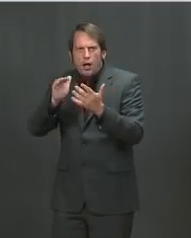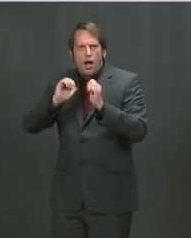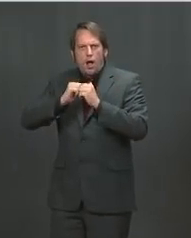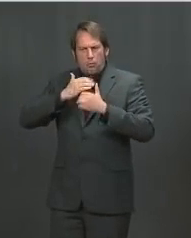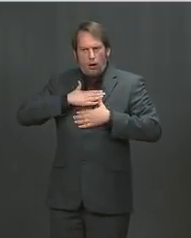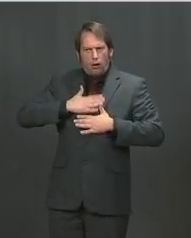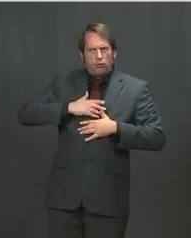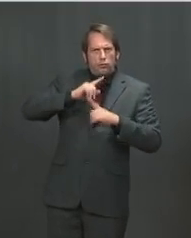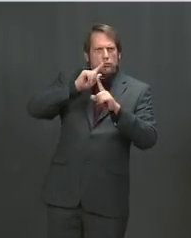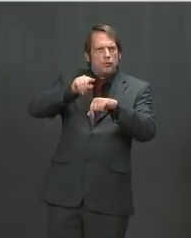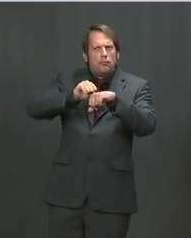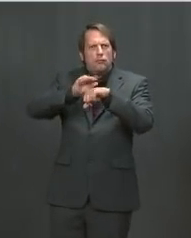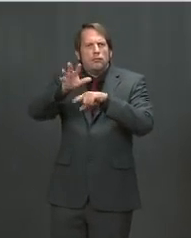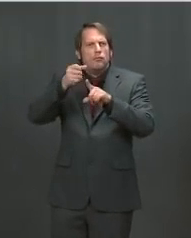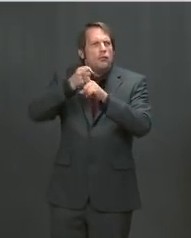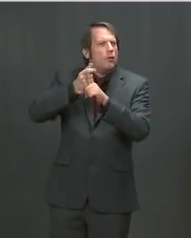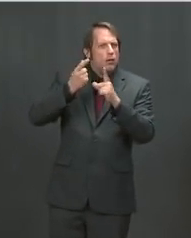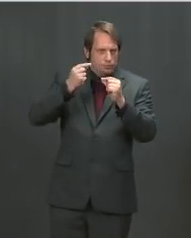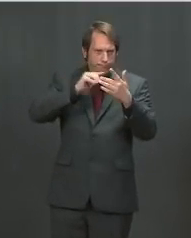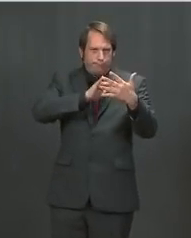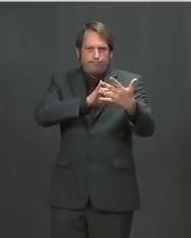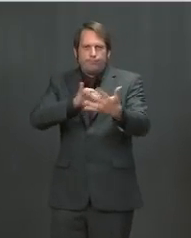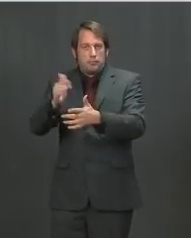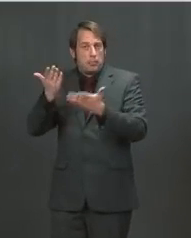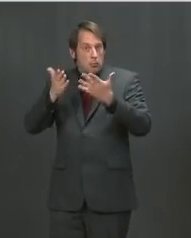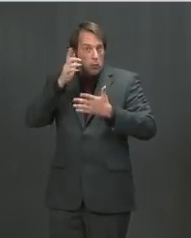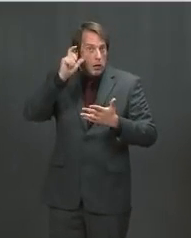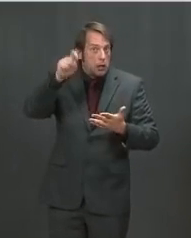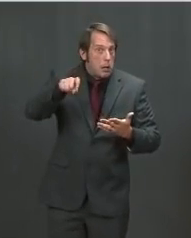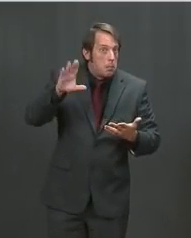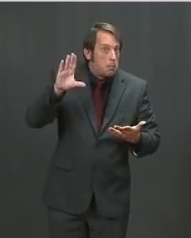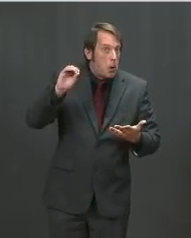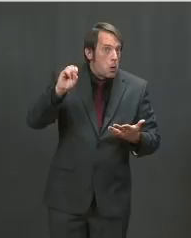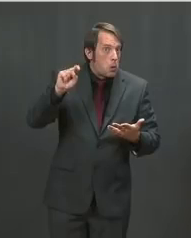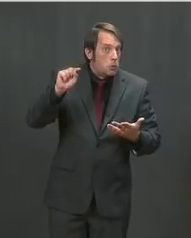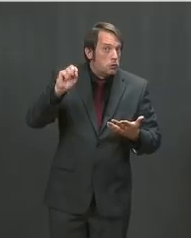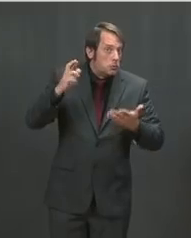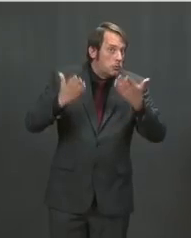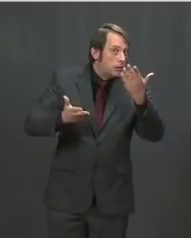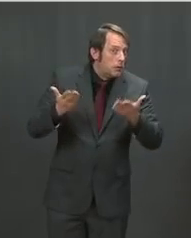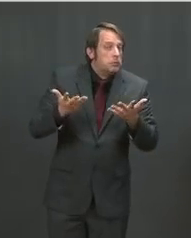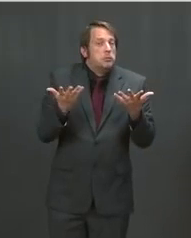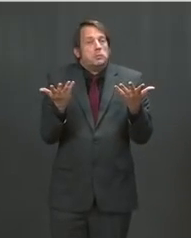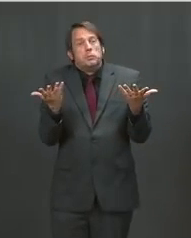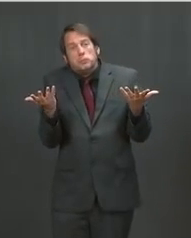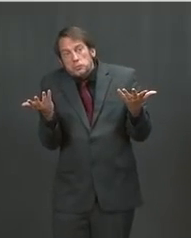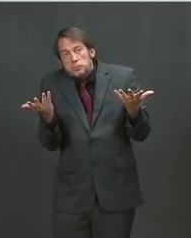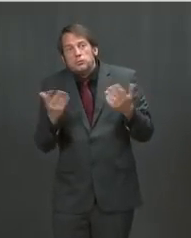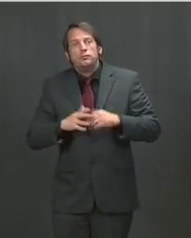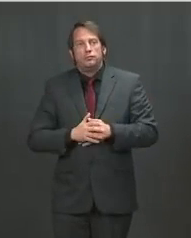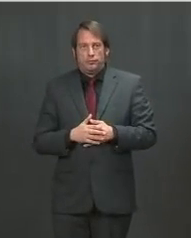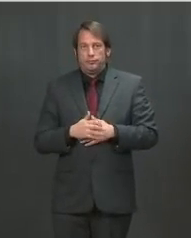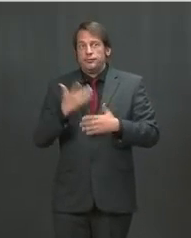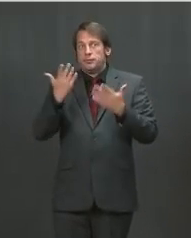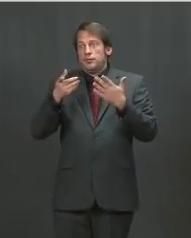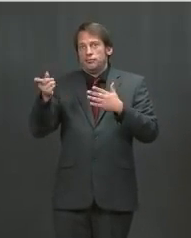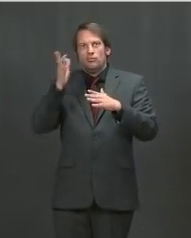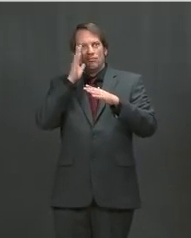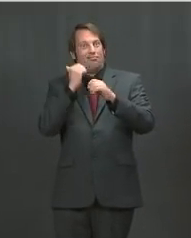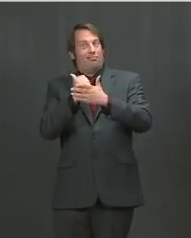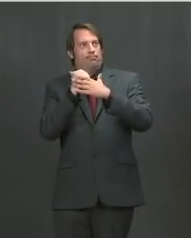activity against not only wild type, but also emerging viral variants. Back to you,